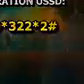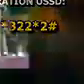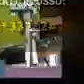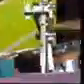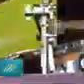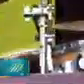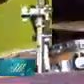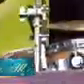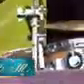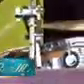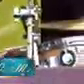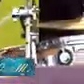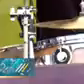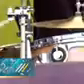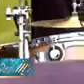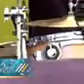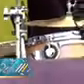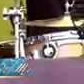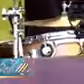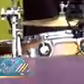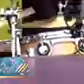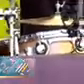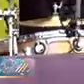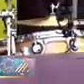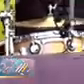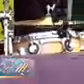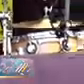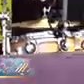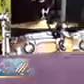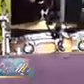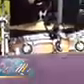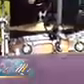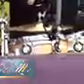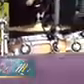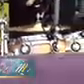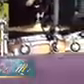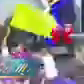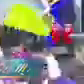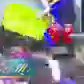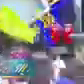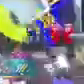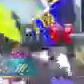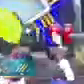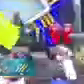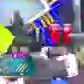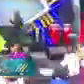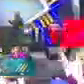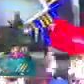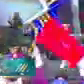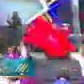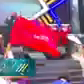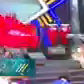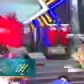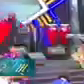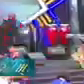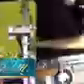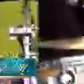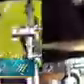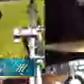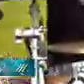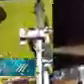are yes power power power power power power